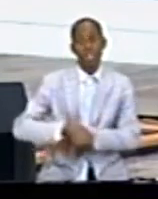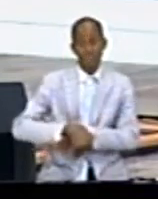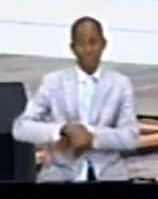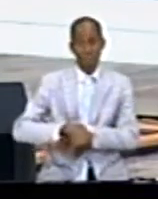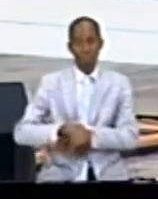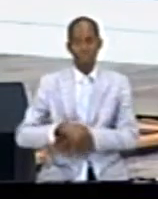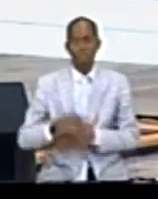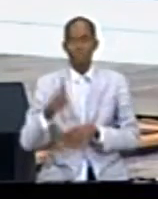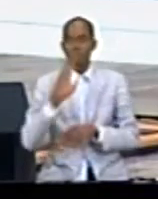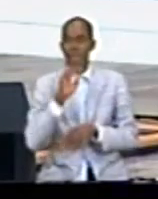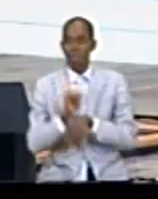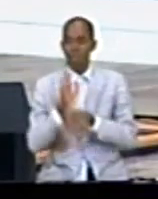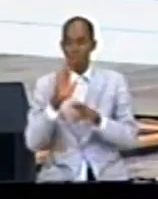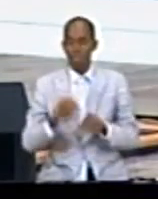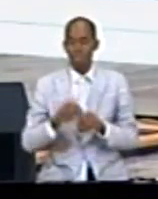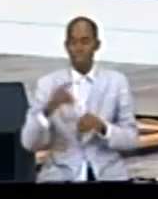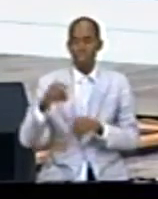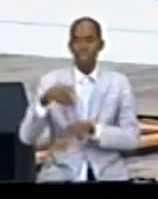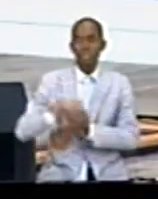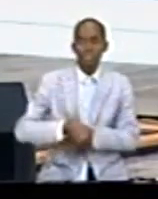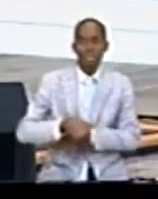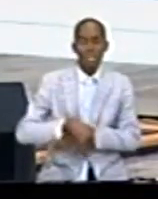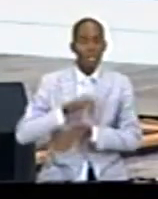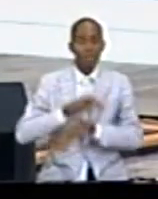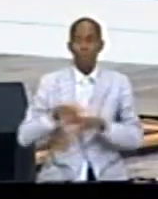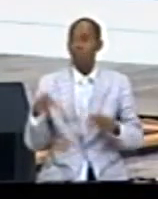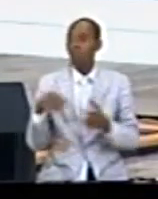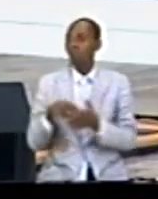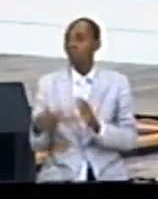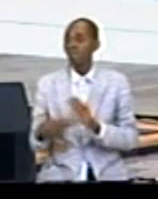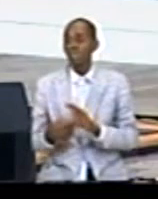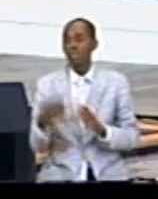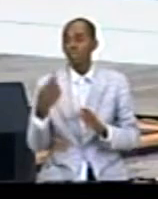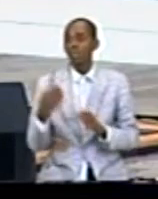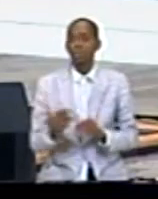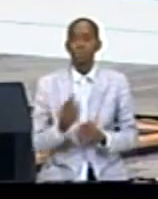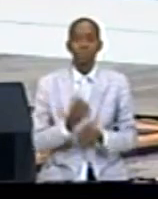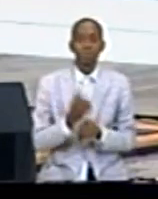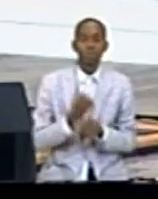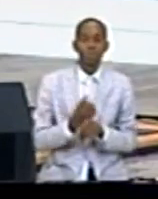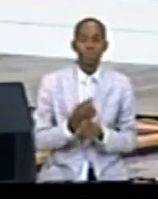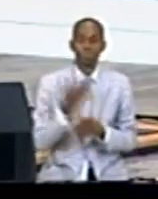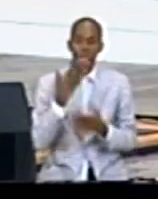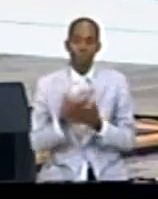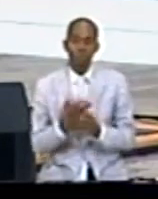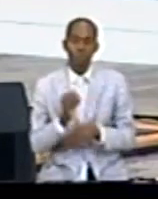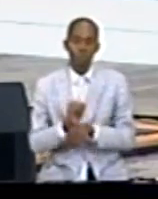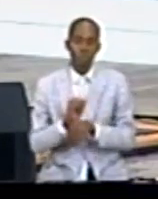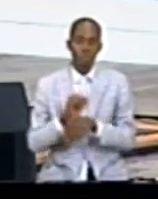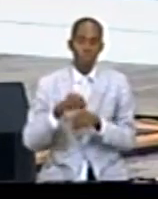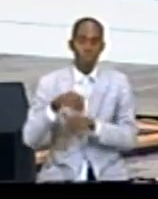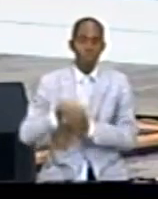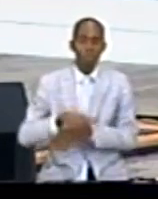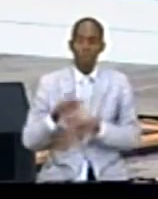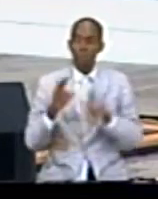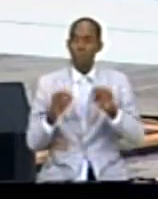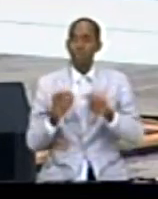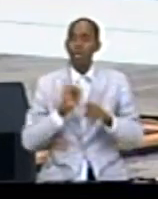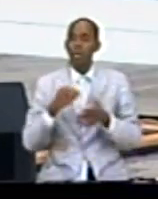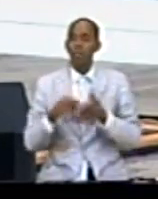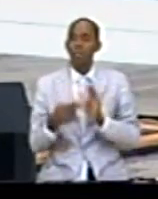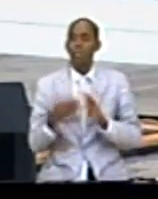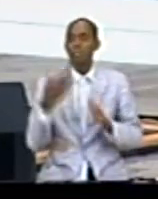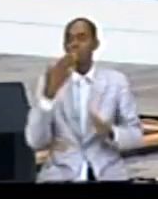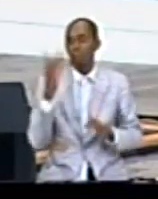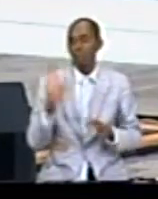regular work. I mean the work people do, and they have to wait for darkness before they can do it.